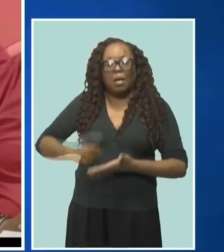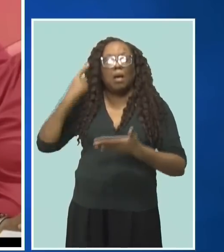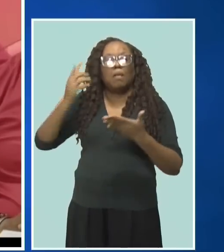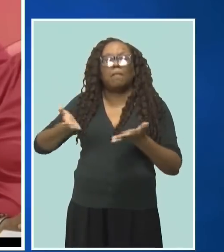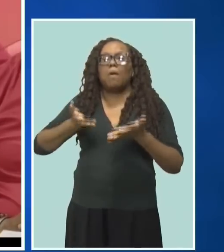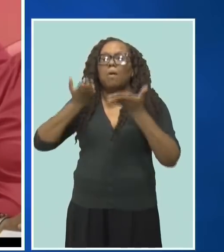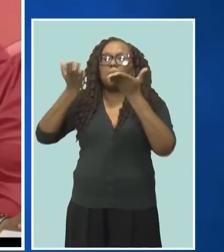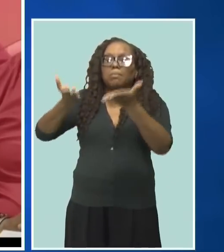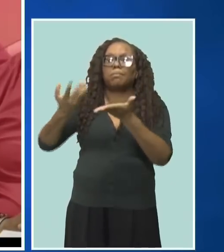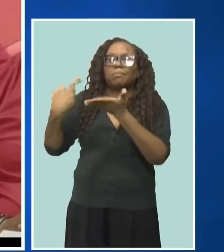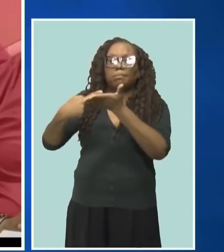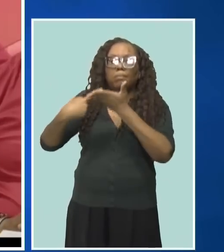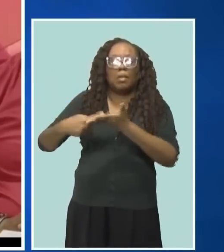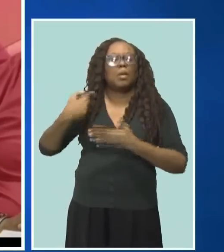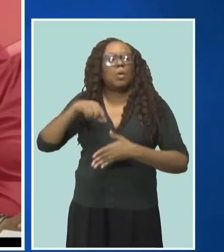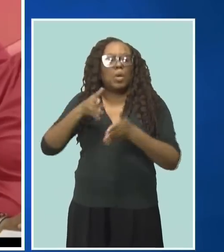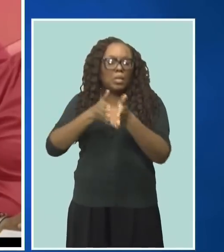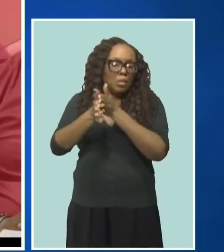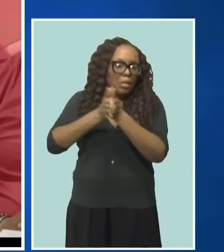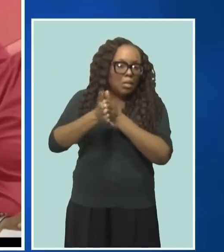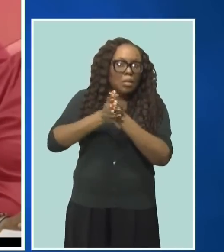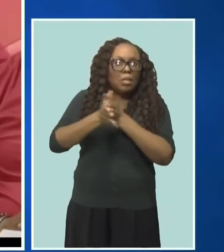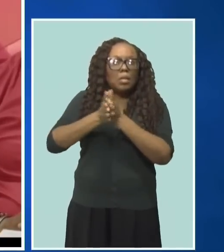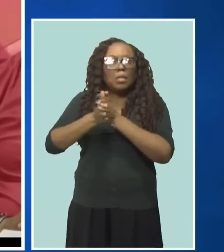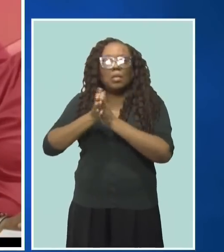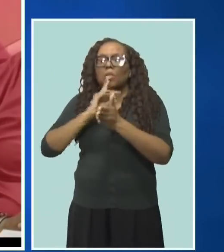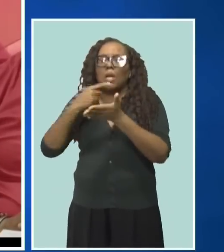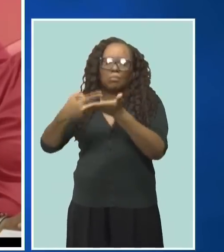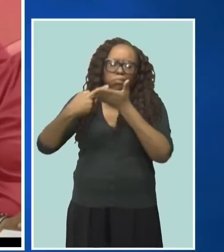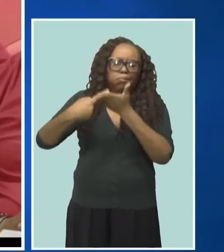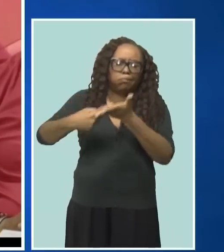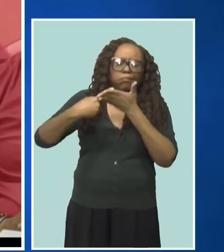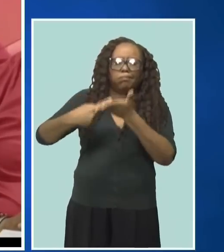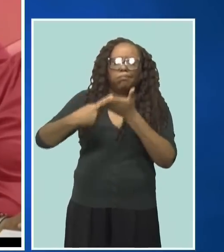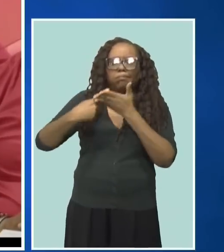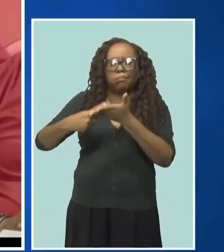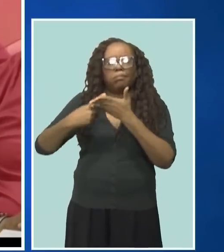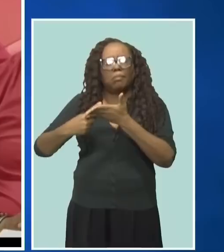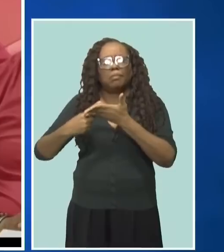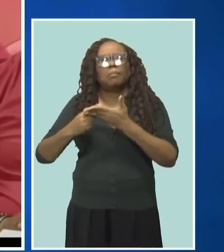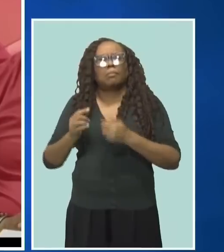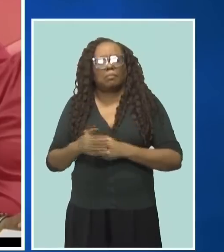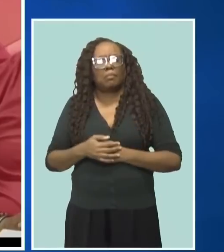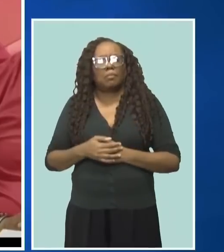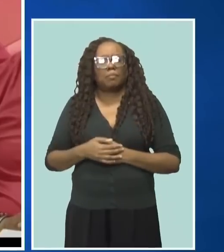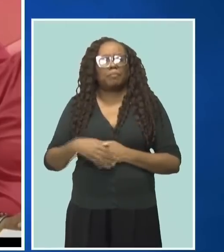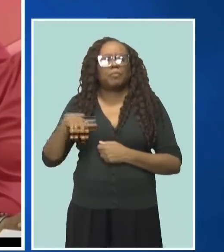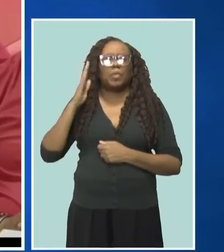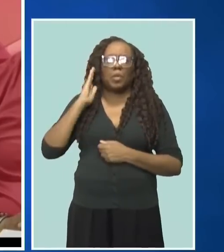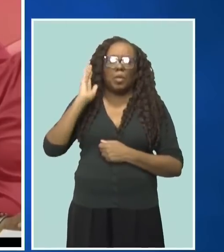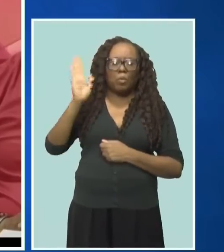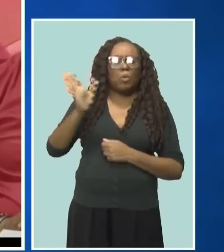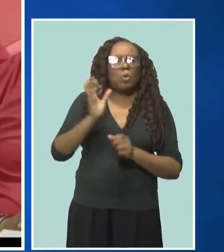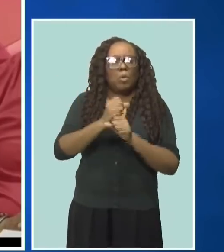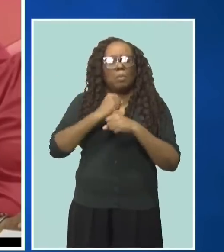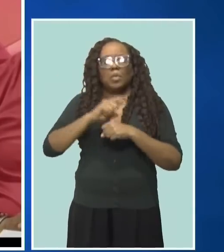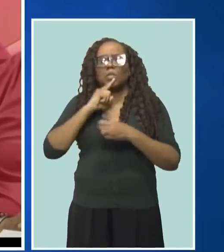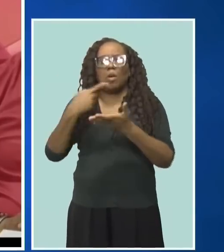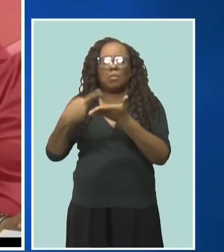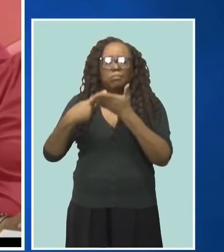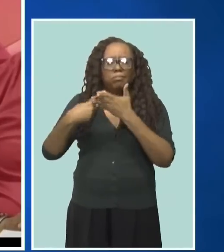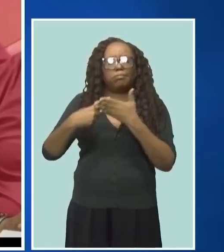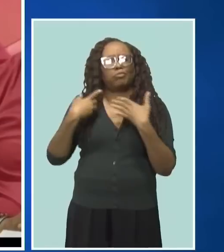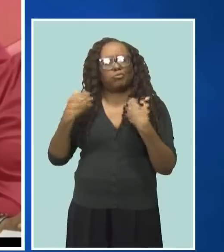to the resolutions being some heated debate on the floor as these resolutions are